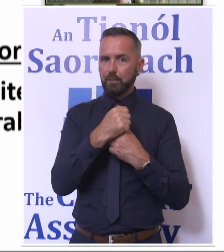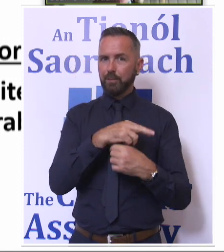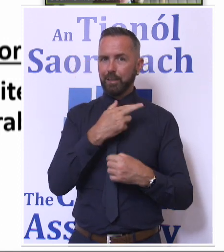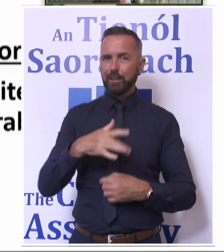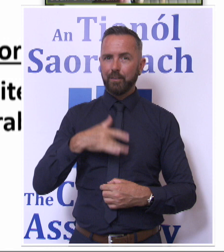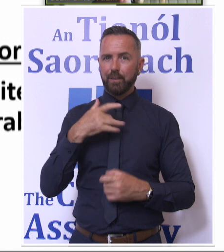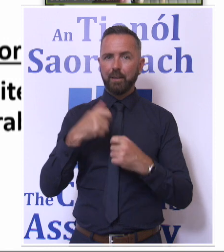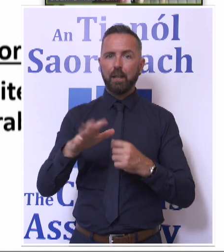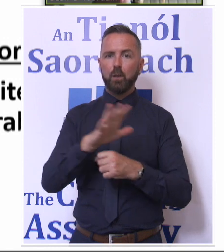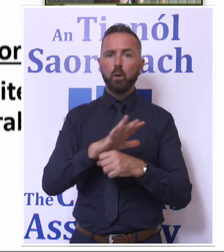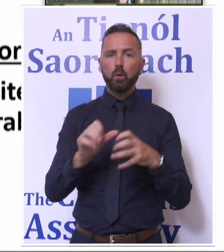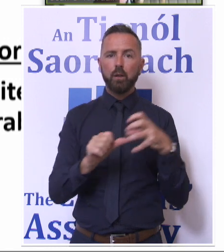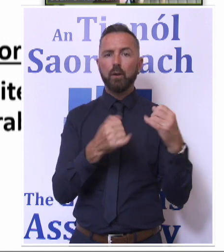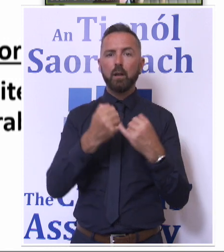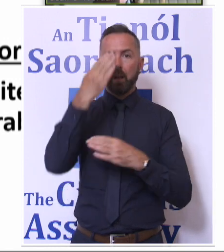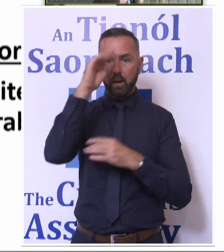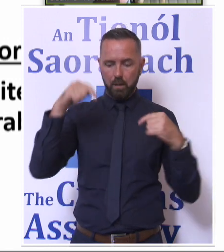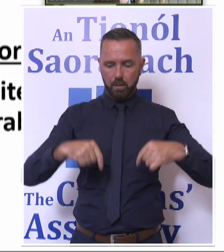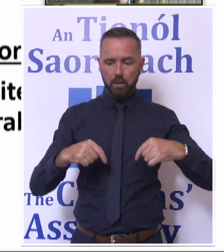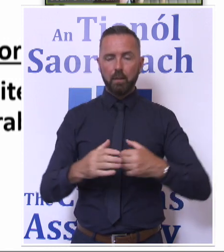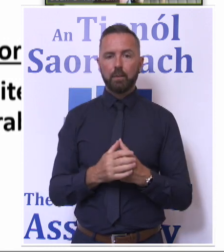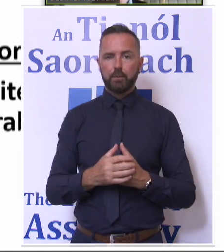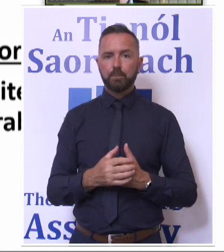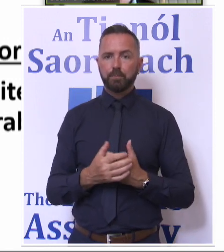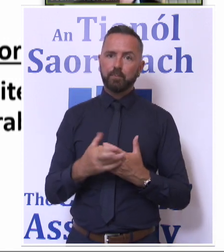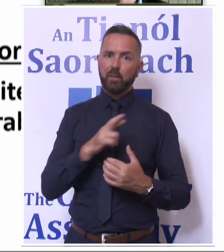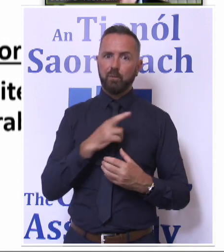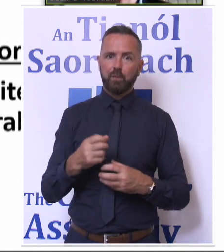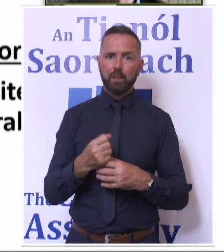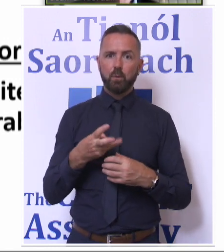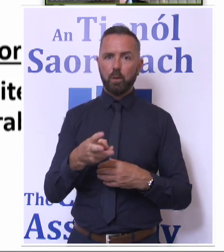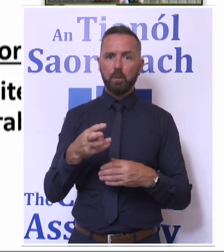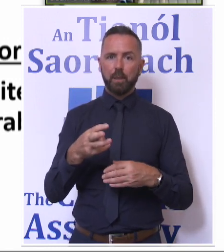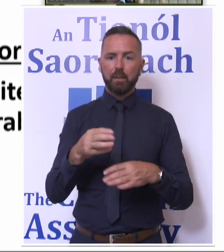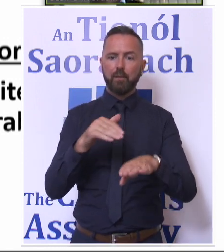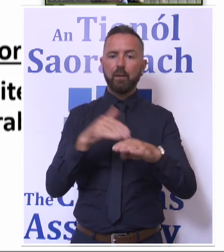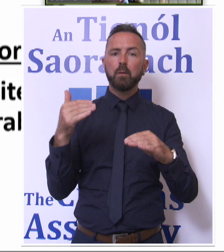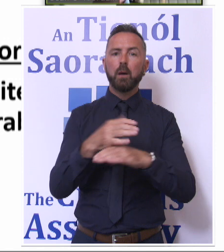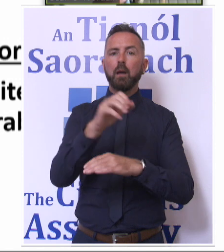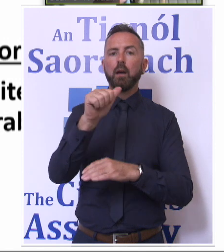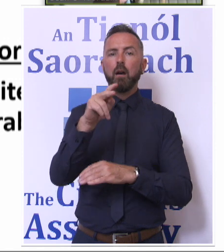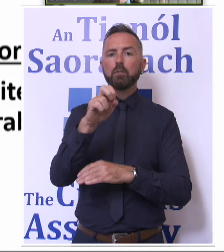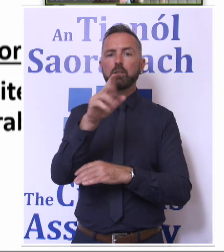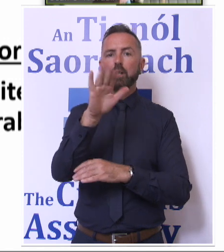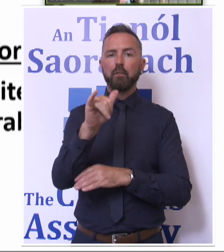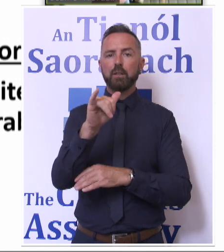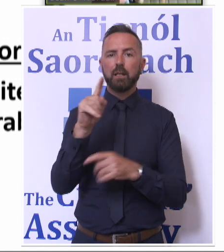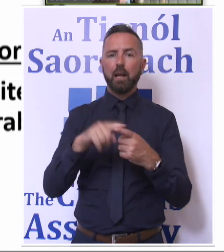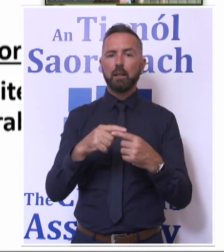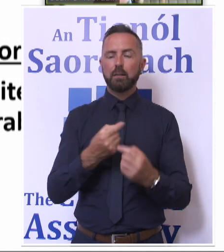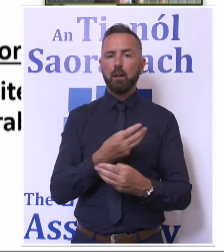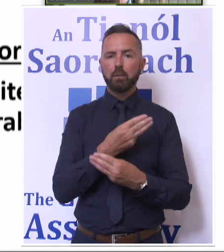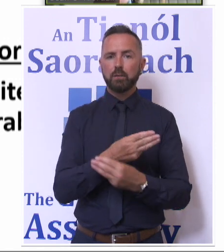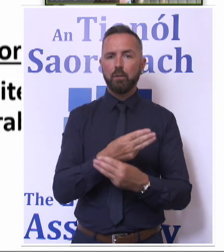than indeed the local authority structures in Ireland, which, as Philip pointed out this morning, were very severely impacted by austerity. But by comparison with what mayors and